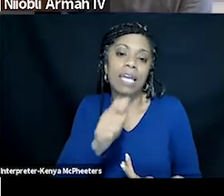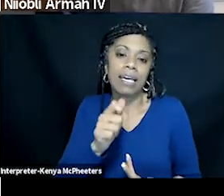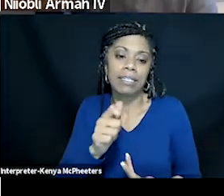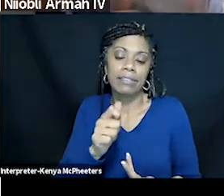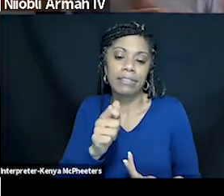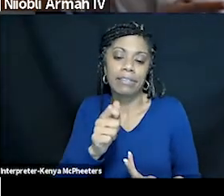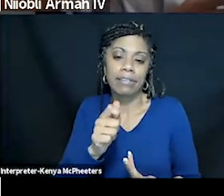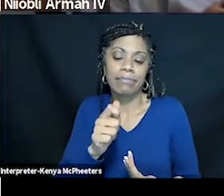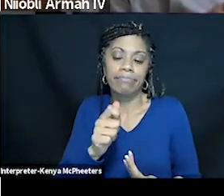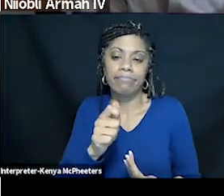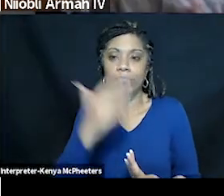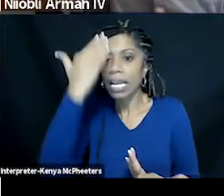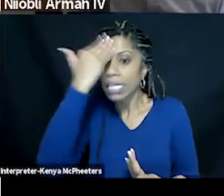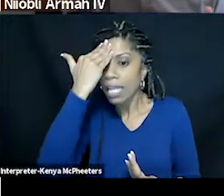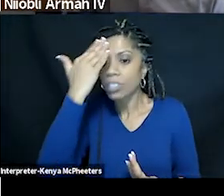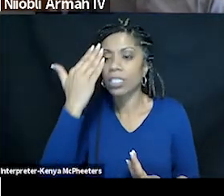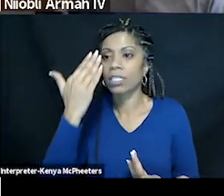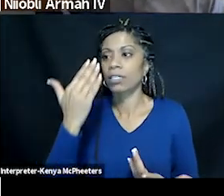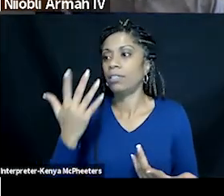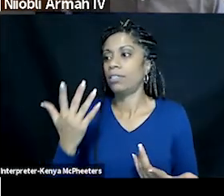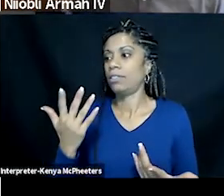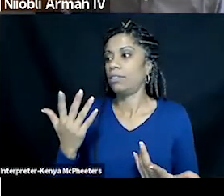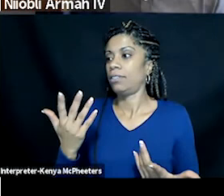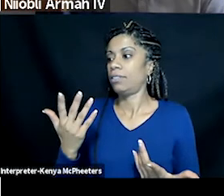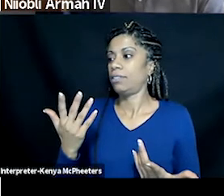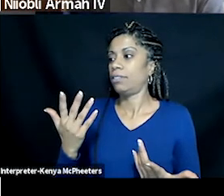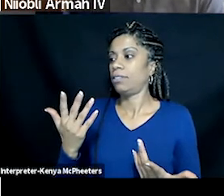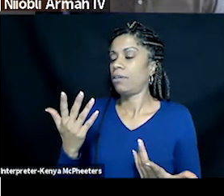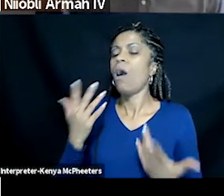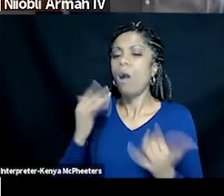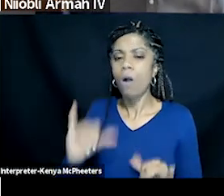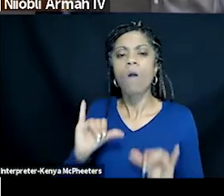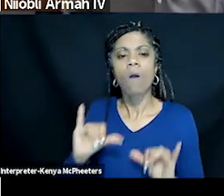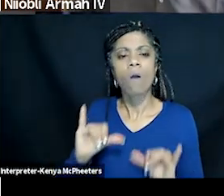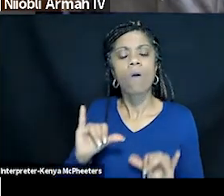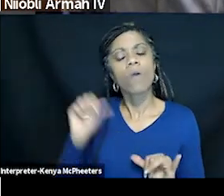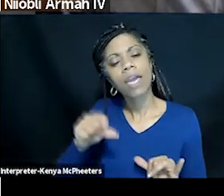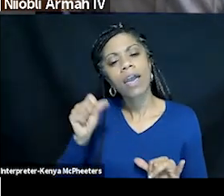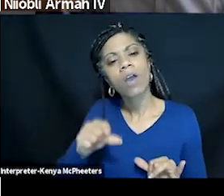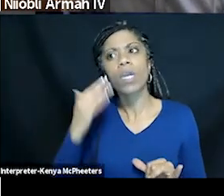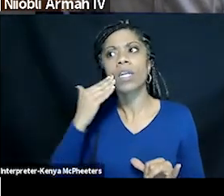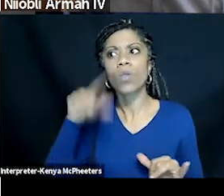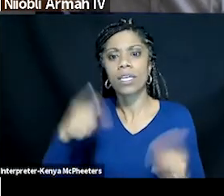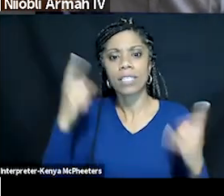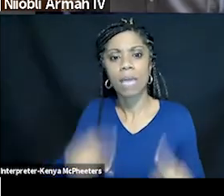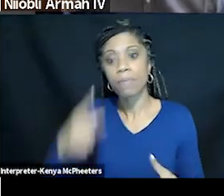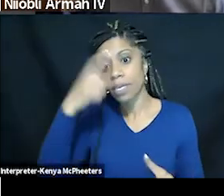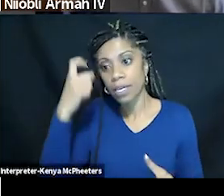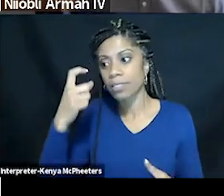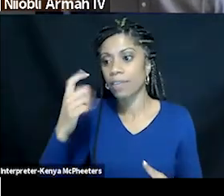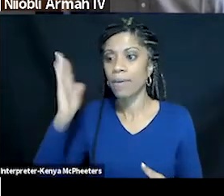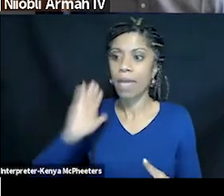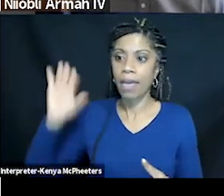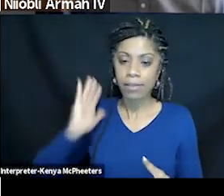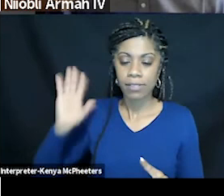anti-Blackness is so relevant. We have to acknowledge that history in our communications as we move through. So yeah, let's go to the